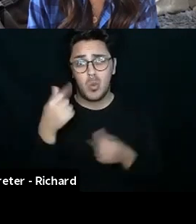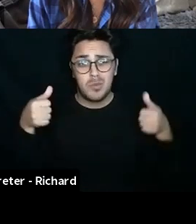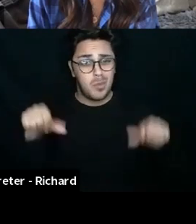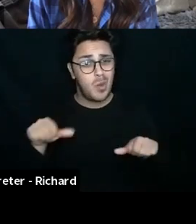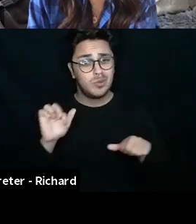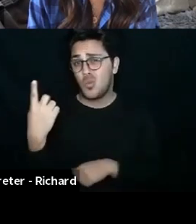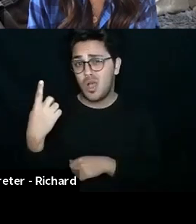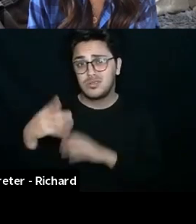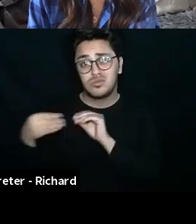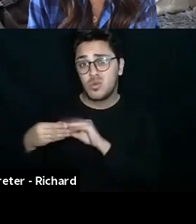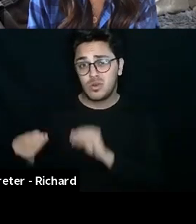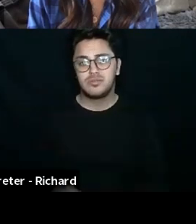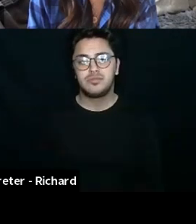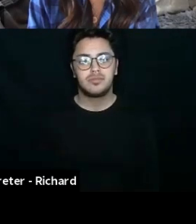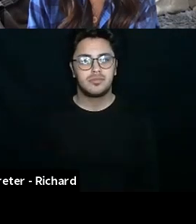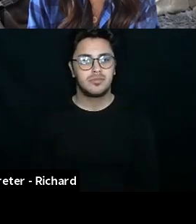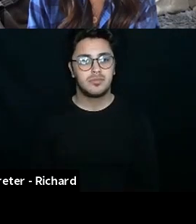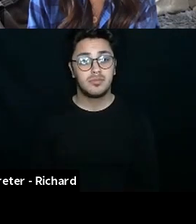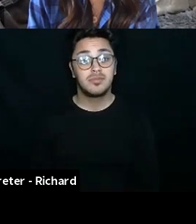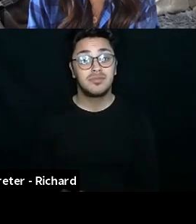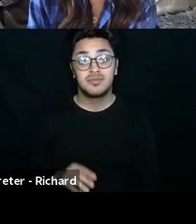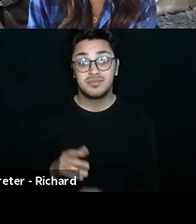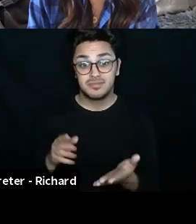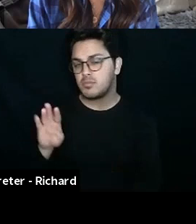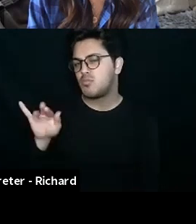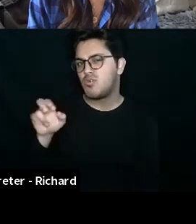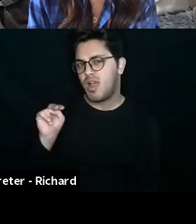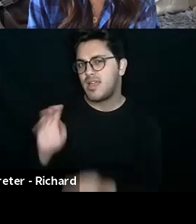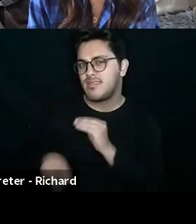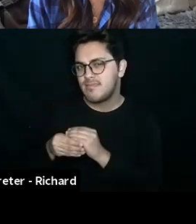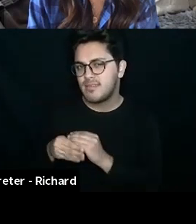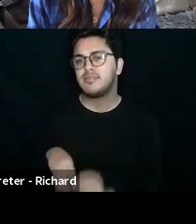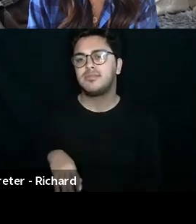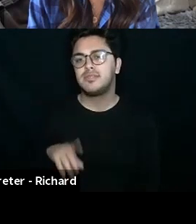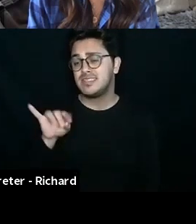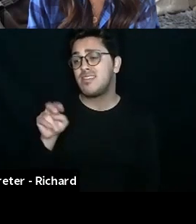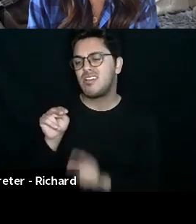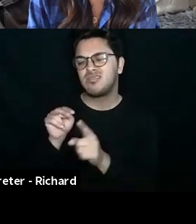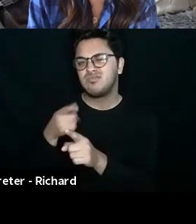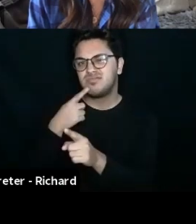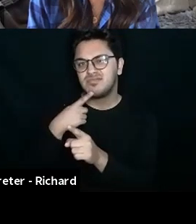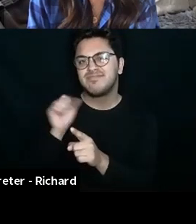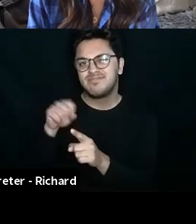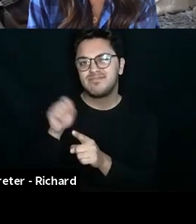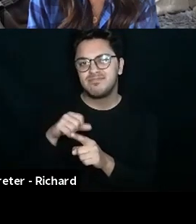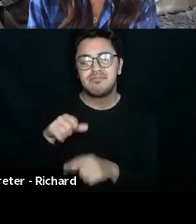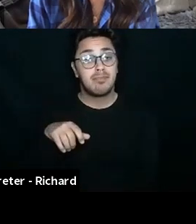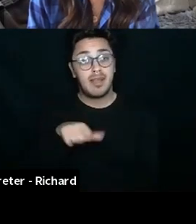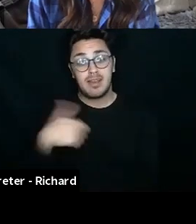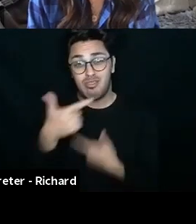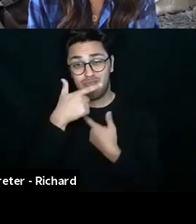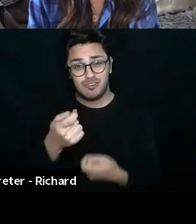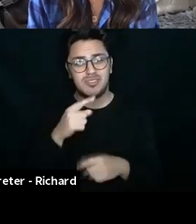story. You know, in terms of that, I was just going to add to Dion, what else is very, I feel, interesting about the social media,